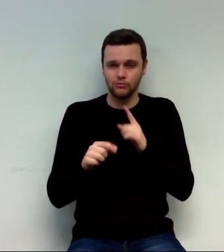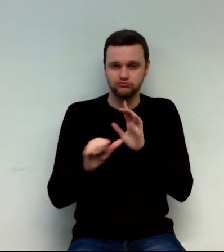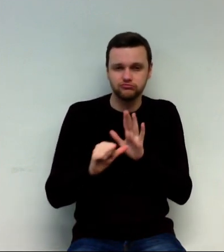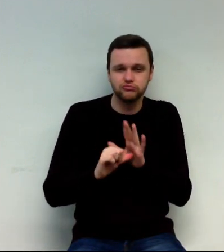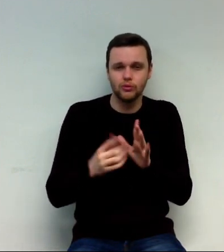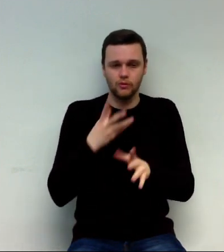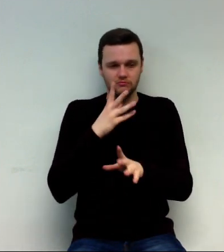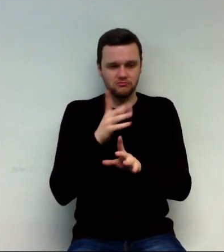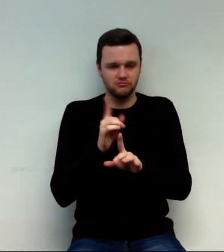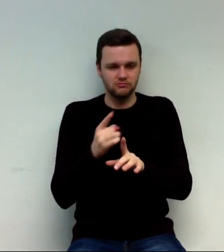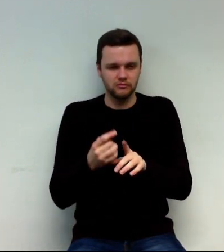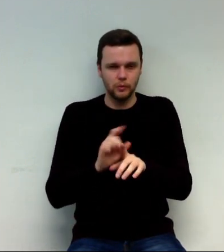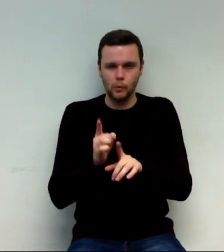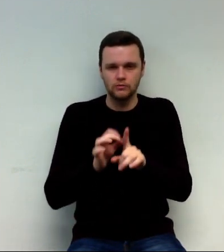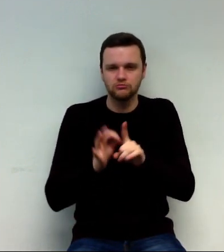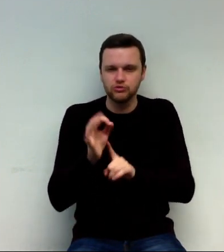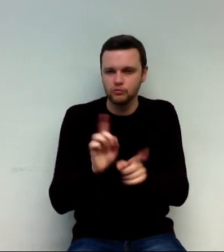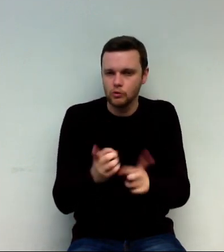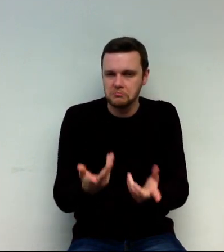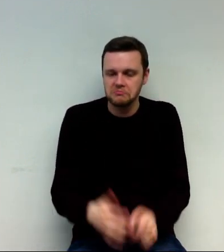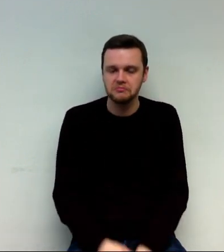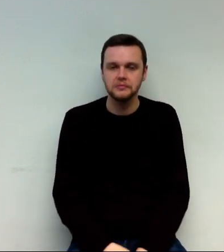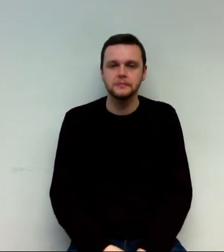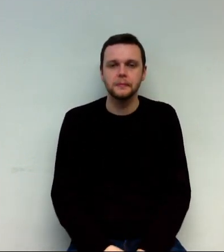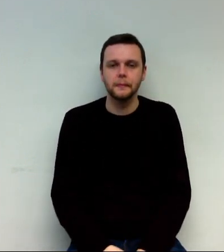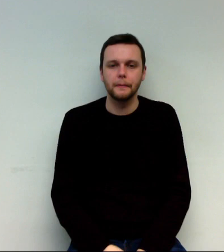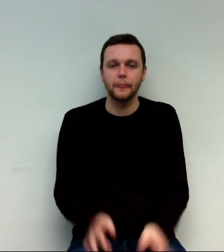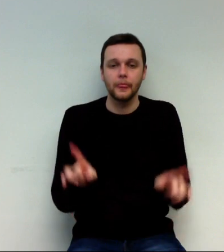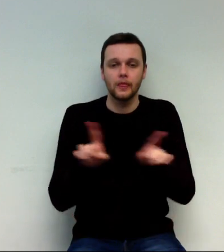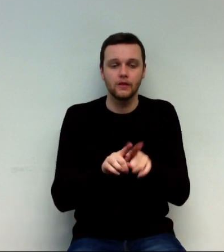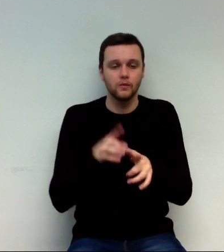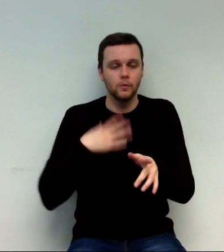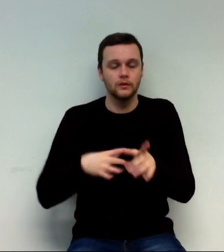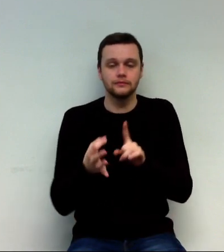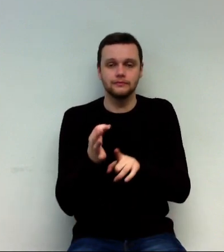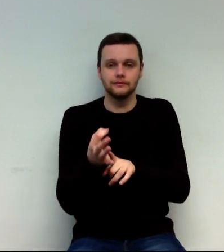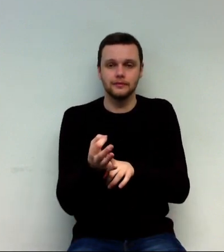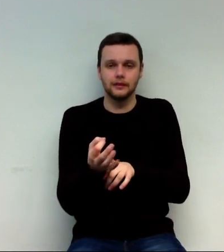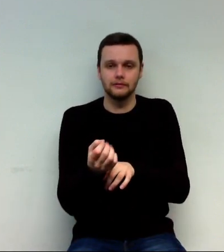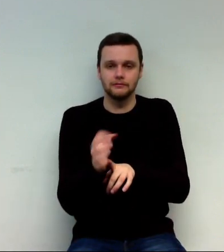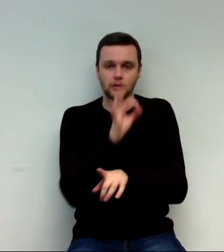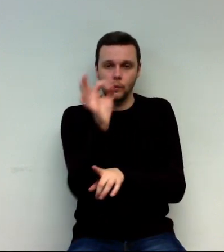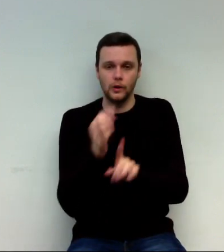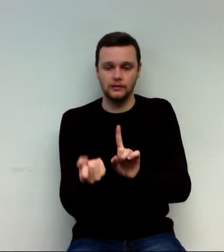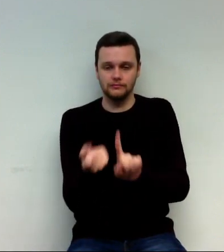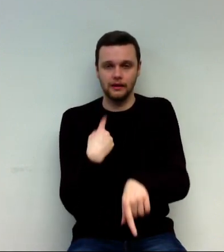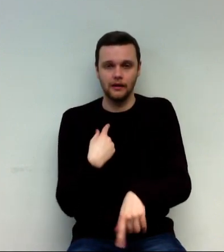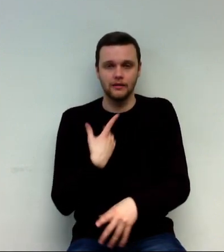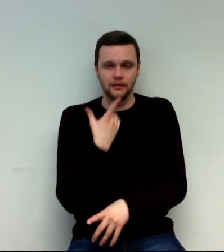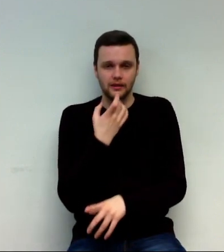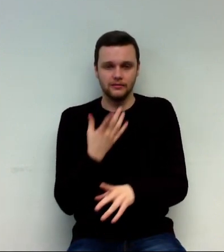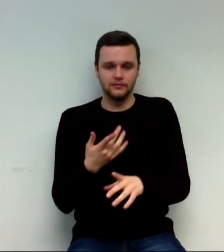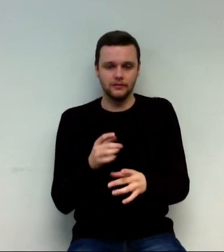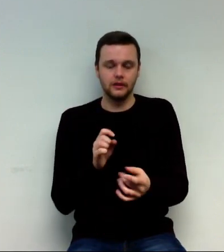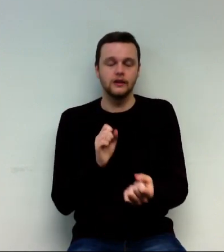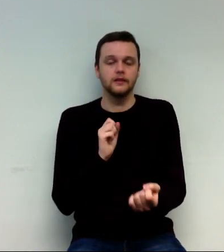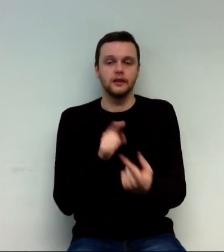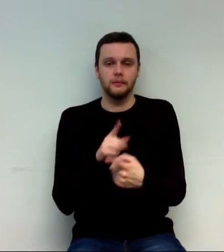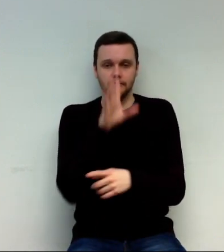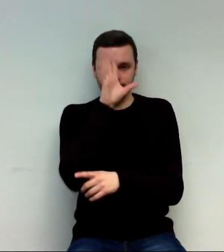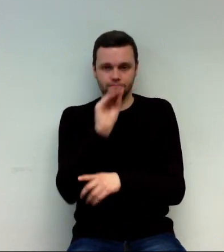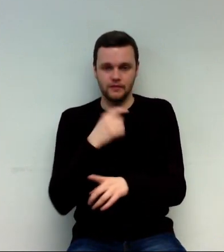improve future sessions. There's also the ability to add in questions that you didn't have a chance to ask, and you can give us an email address to reply